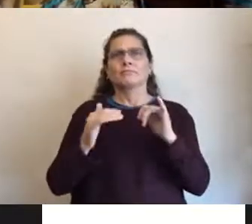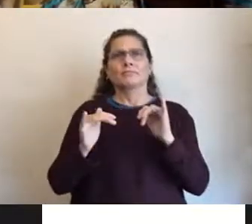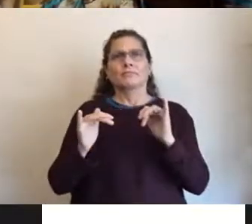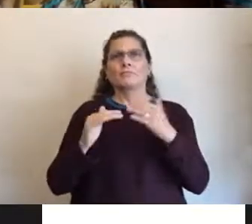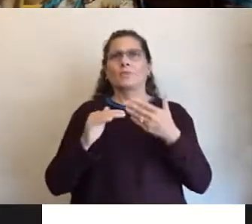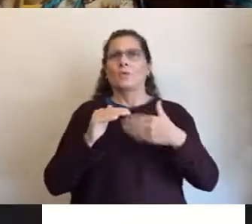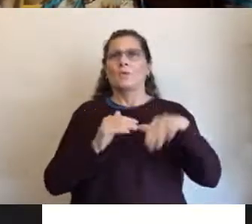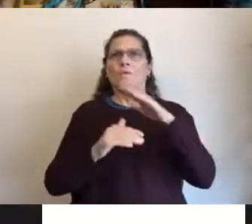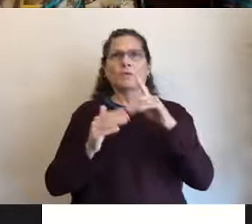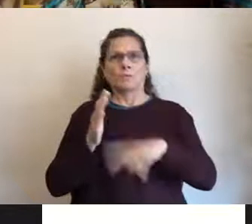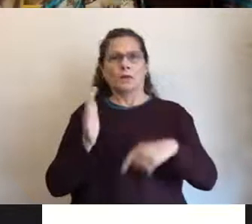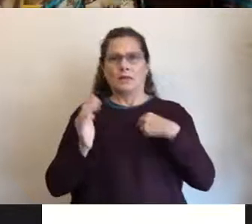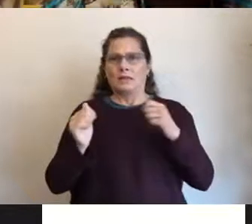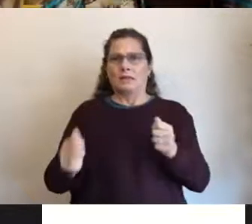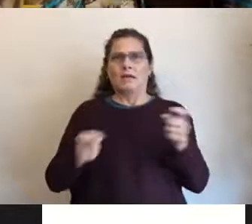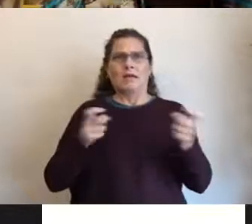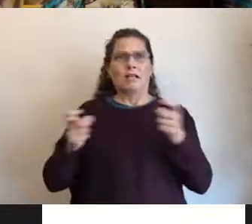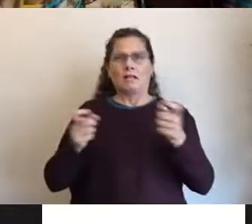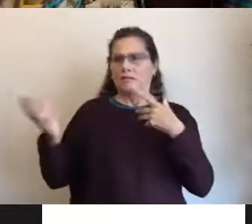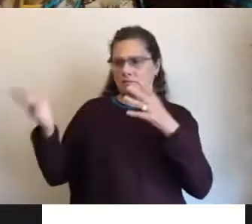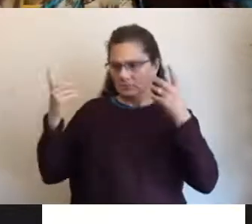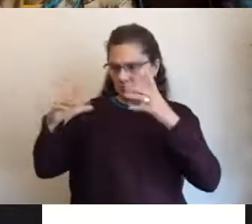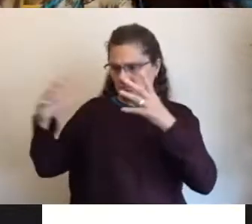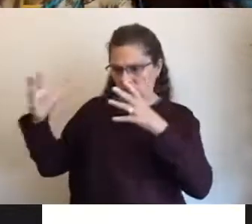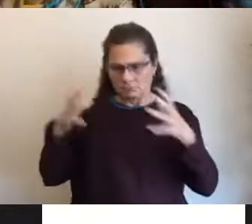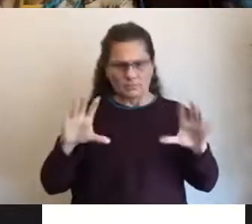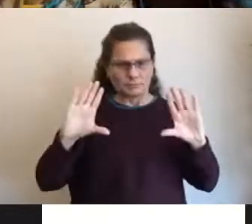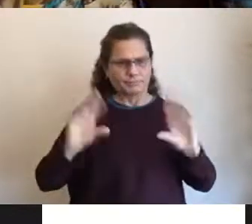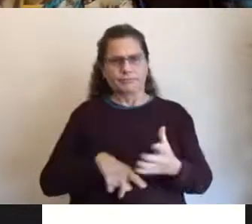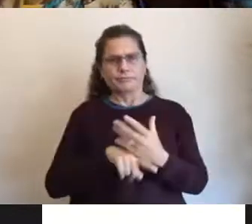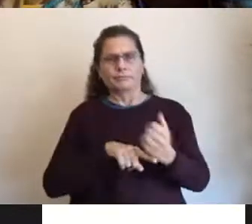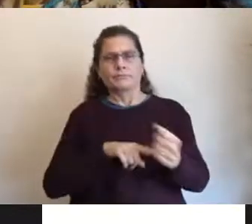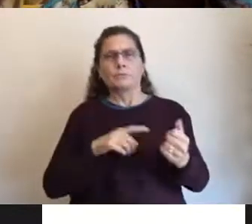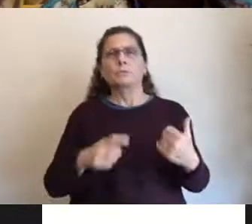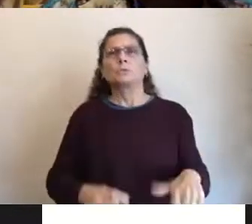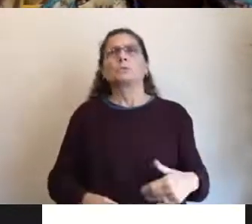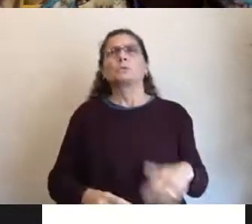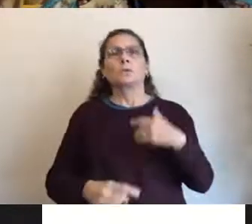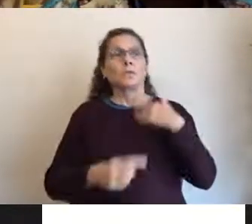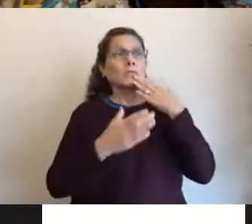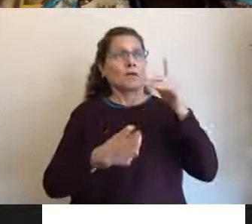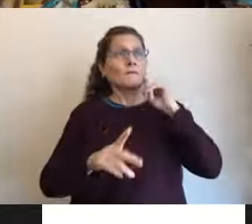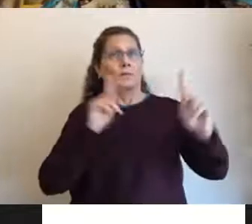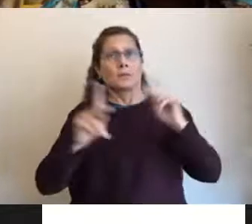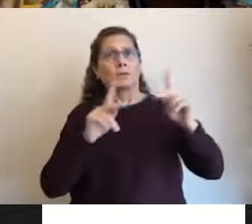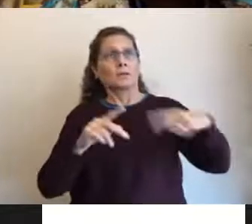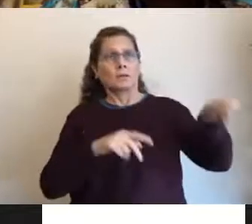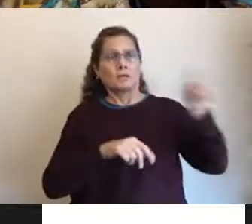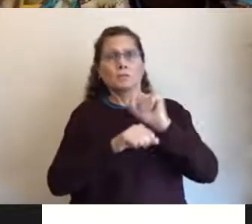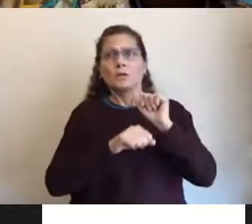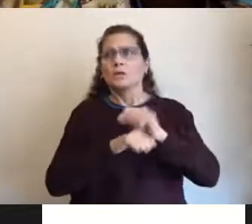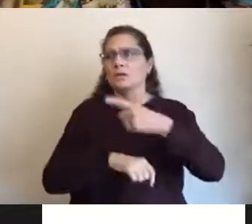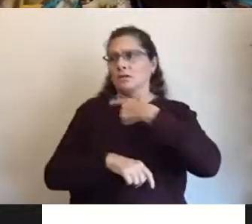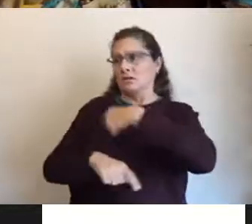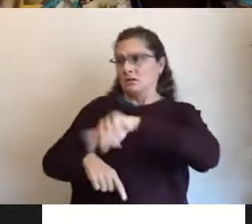sites were generally built for. And so I want to thank all of the individuals that are working those sites, that